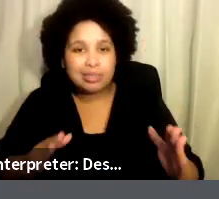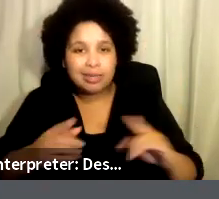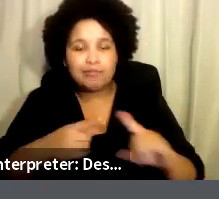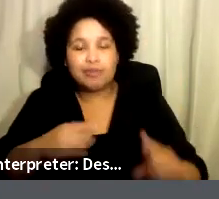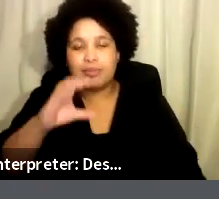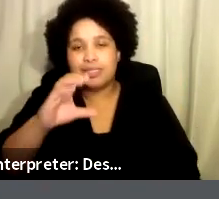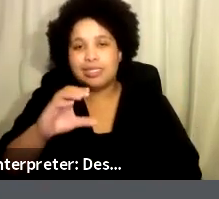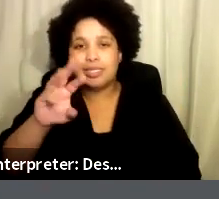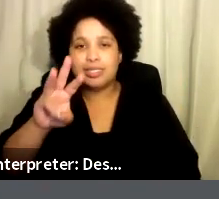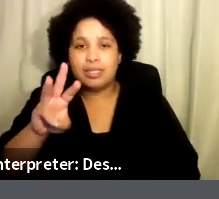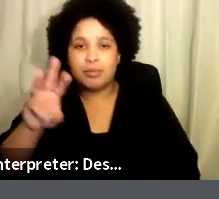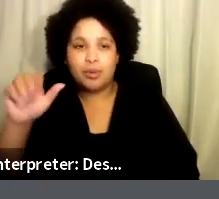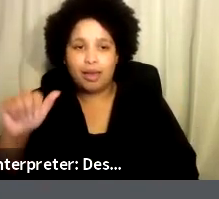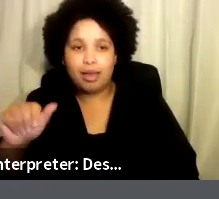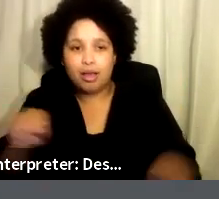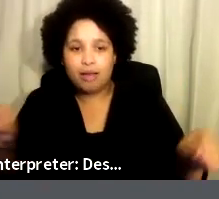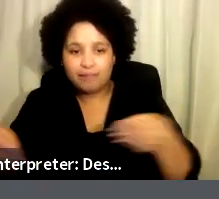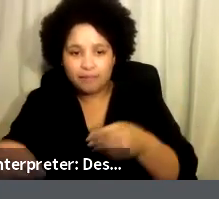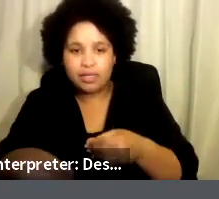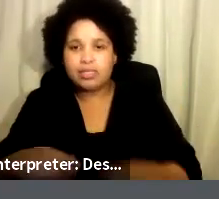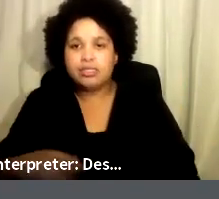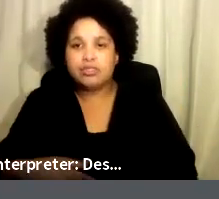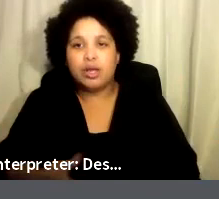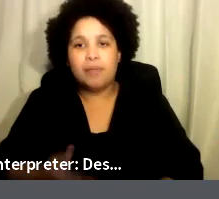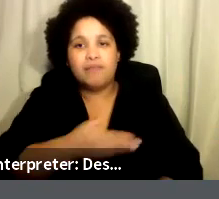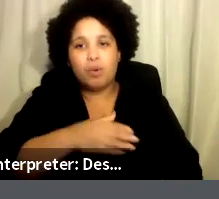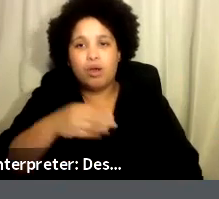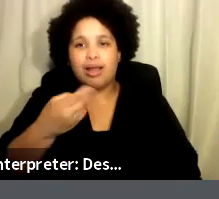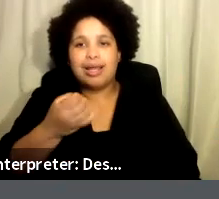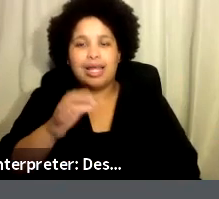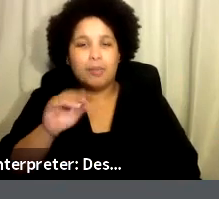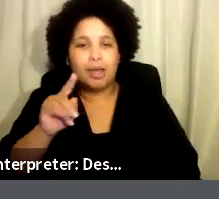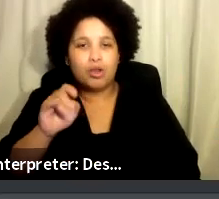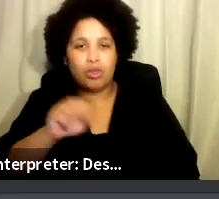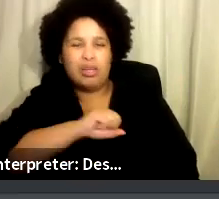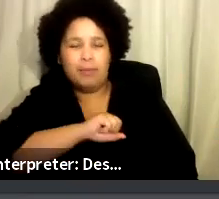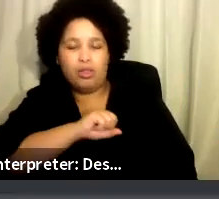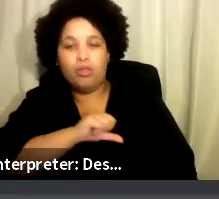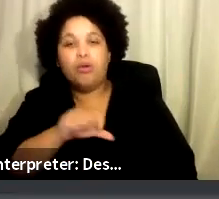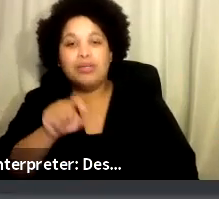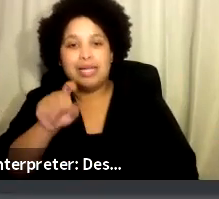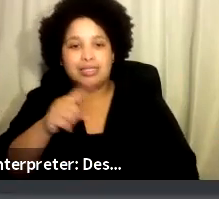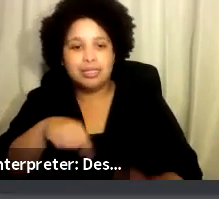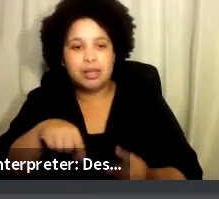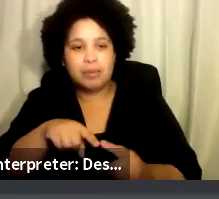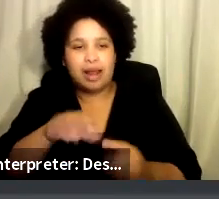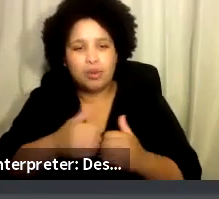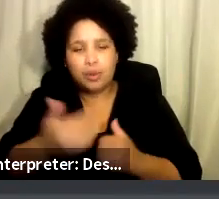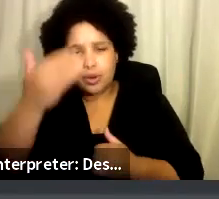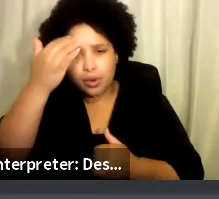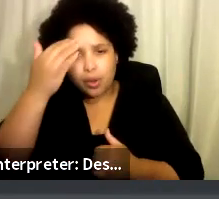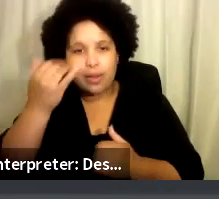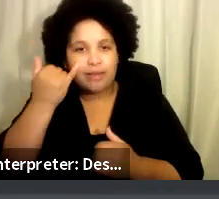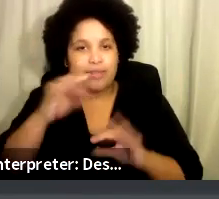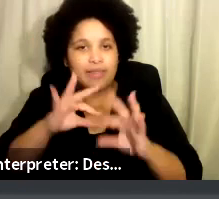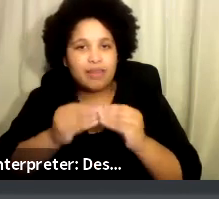So Heriberto, you were asking earlier how we know or how we can justify if the family